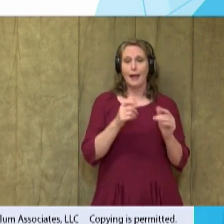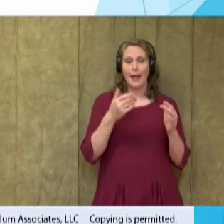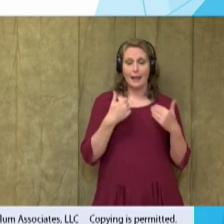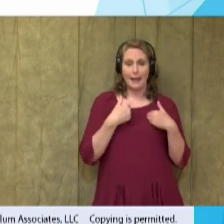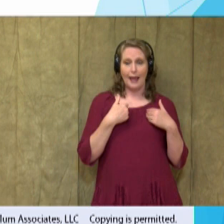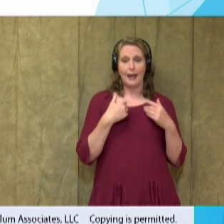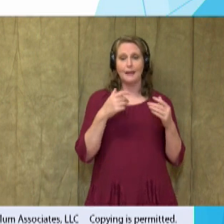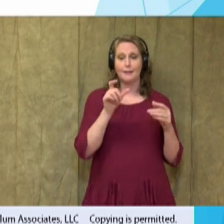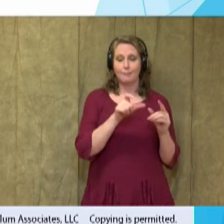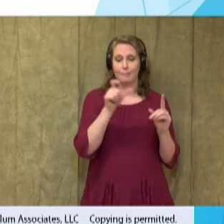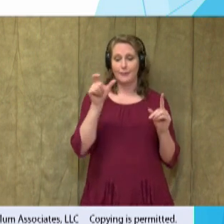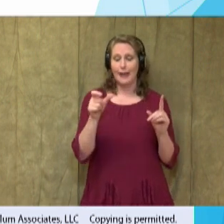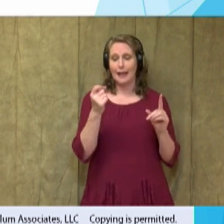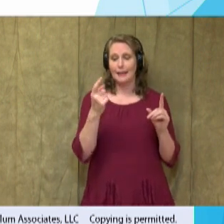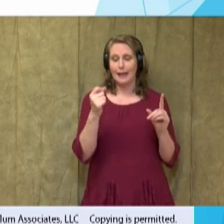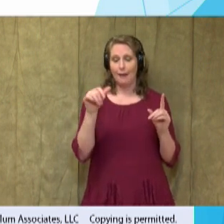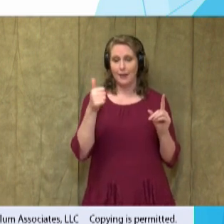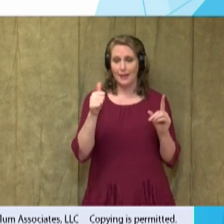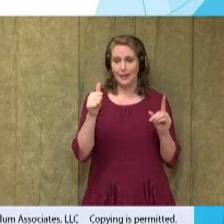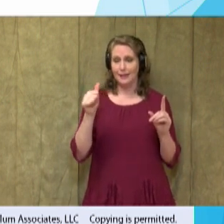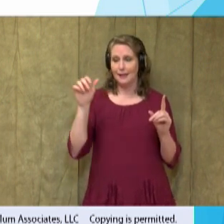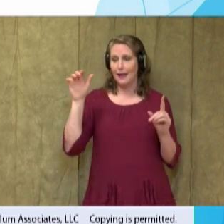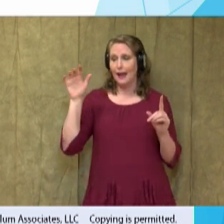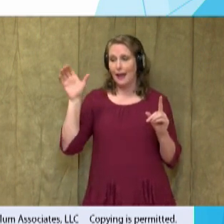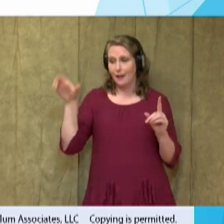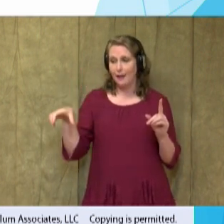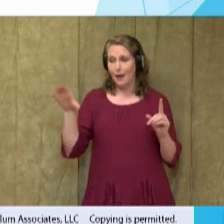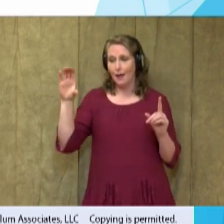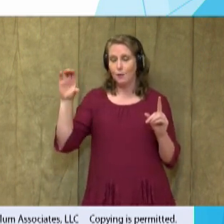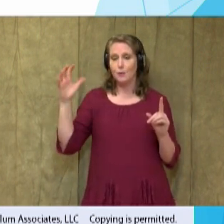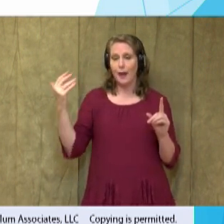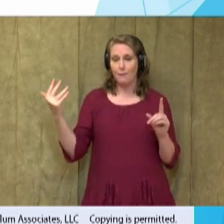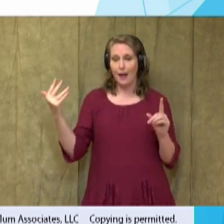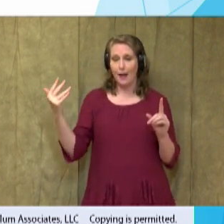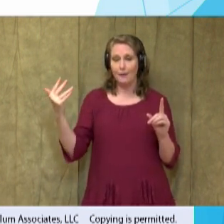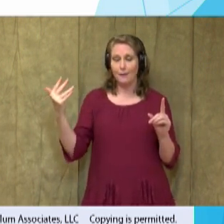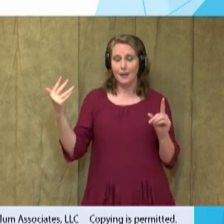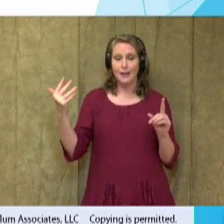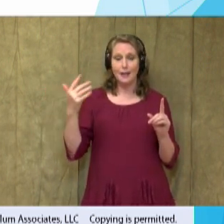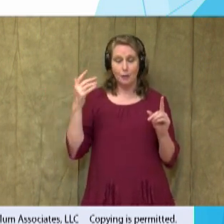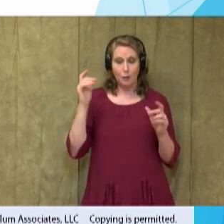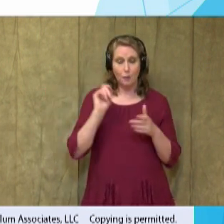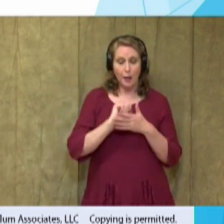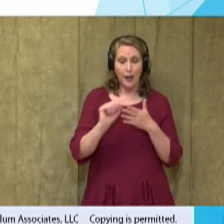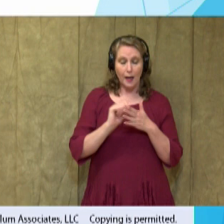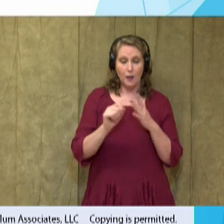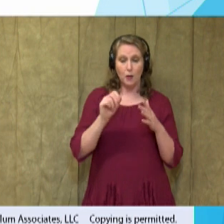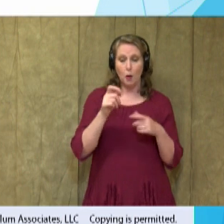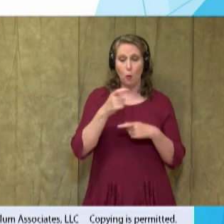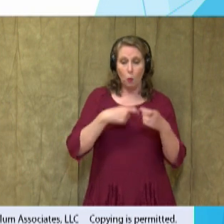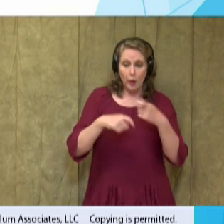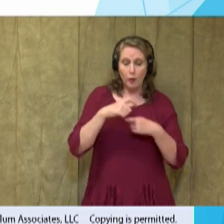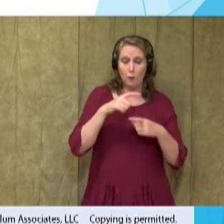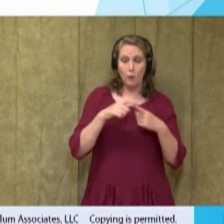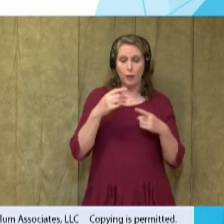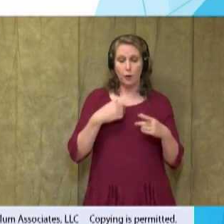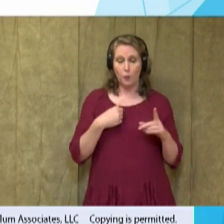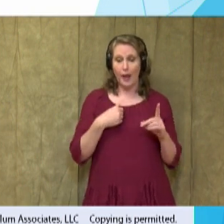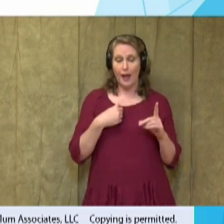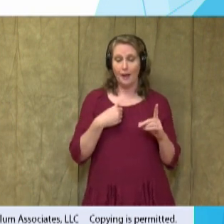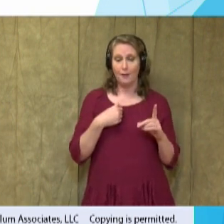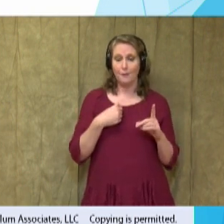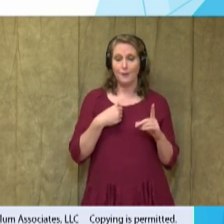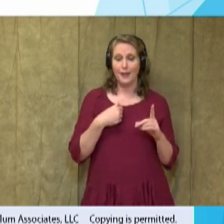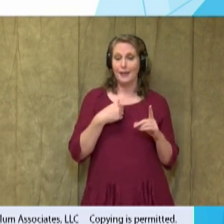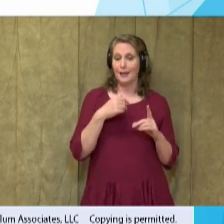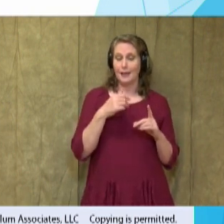up with 11 tens and 5 hundreds. And they're just telling you, you can regroup when you have 10 or more ones or 10 or